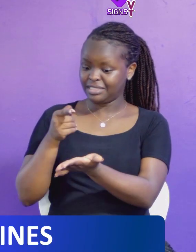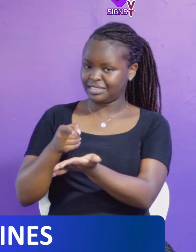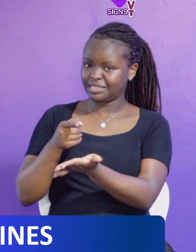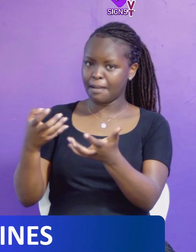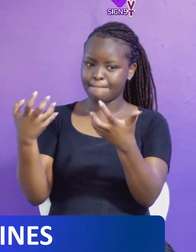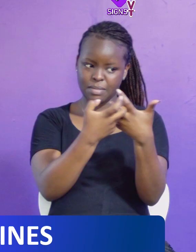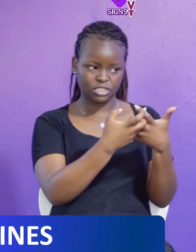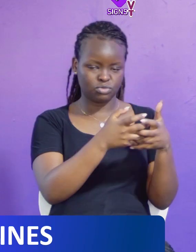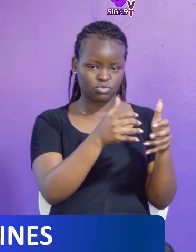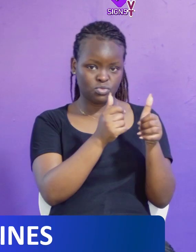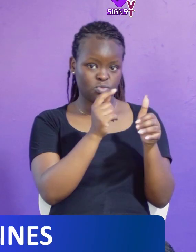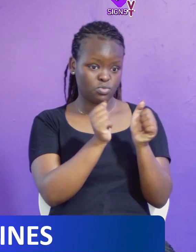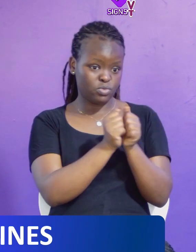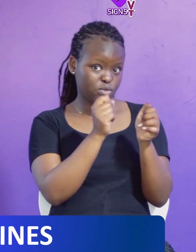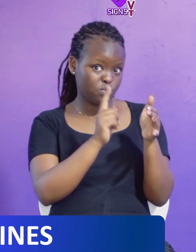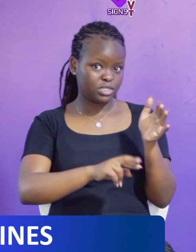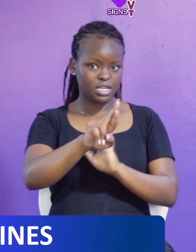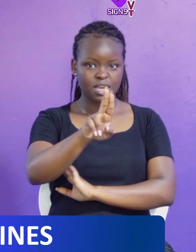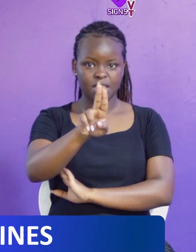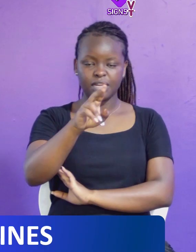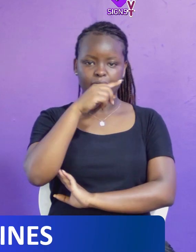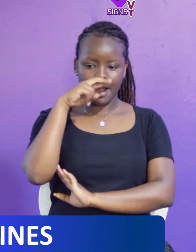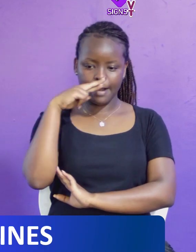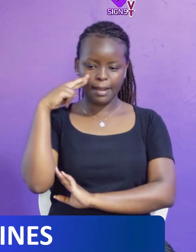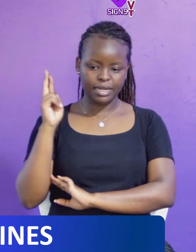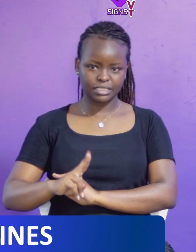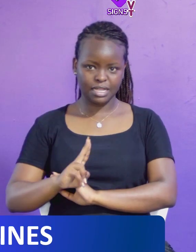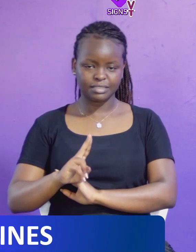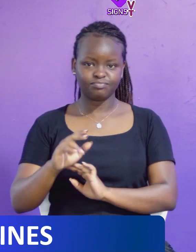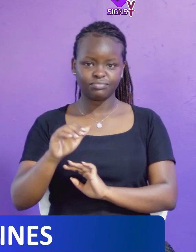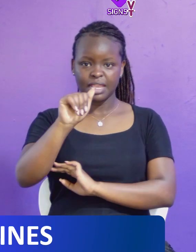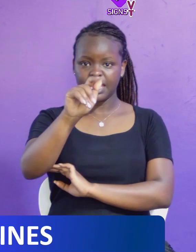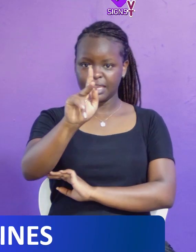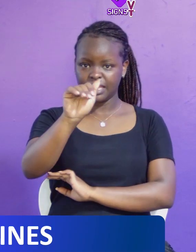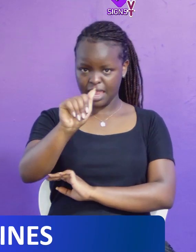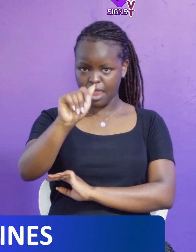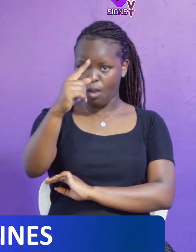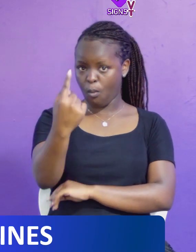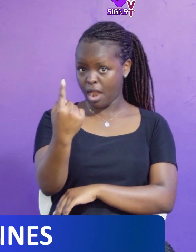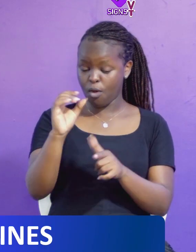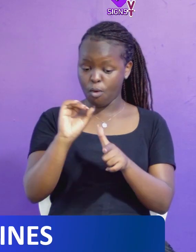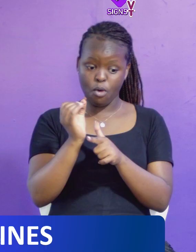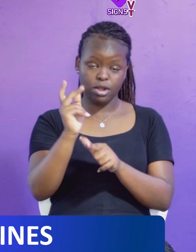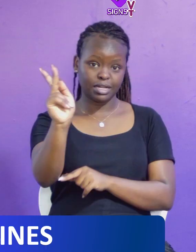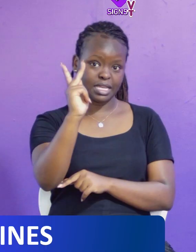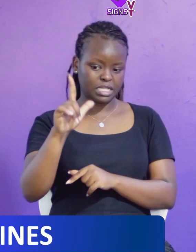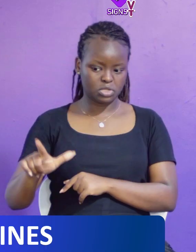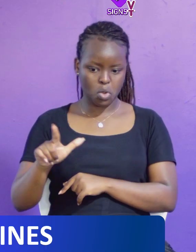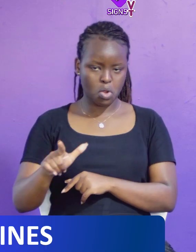rifles such as the Russian AK-1, the Israeli Galil, or Kenya's locally